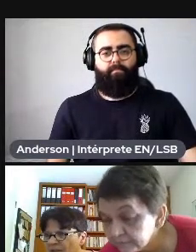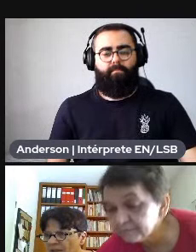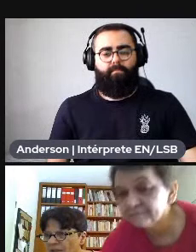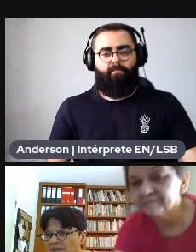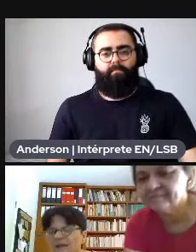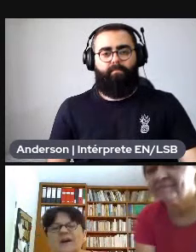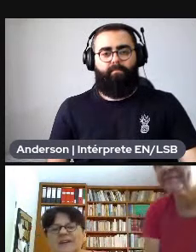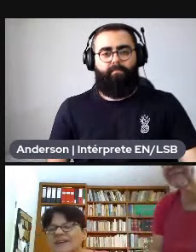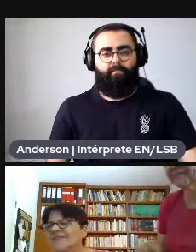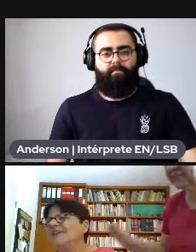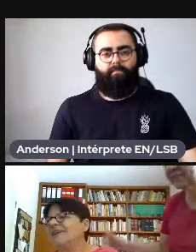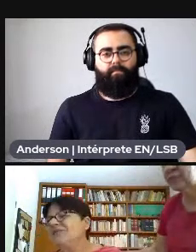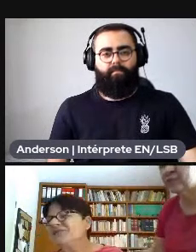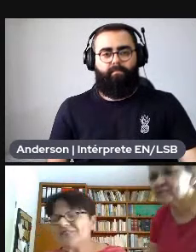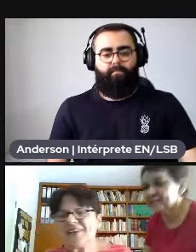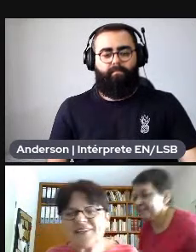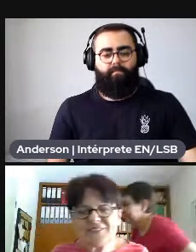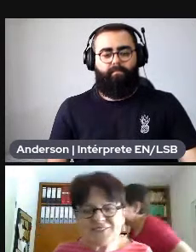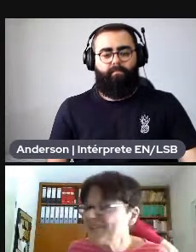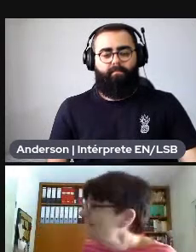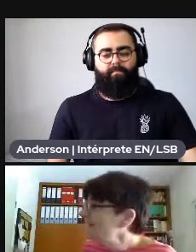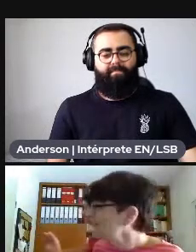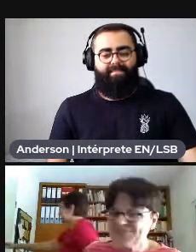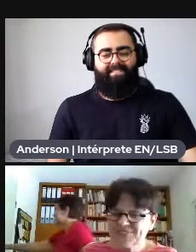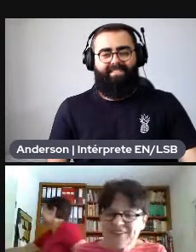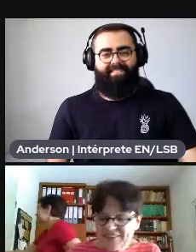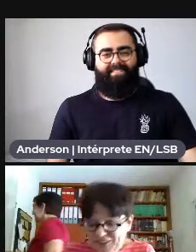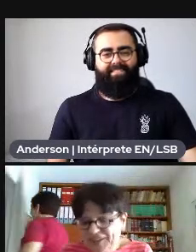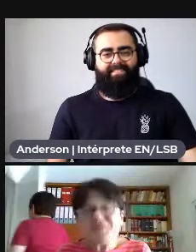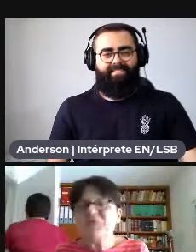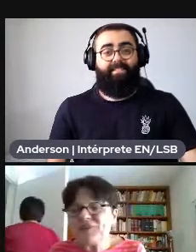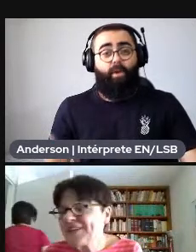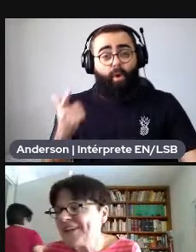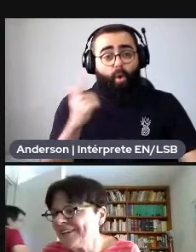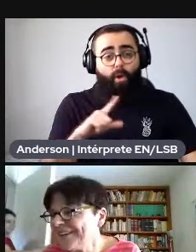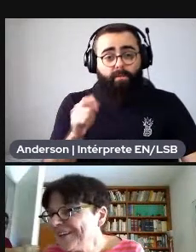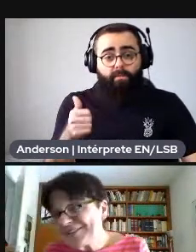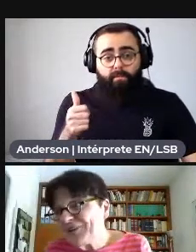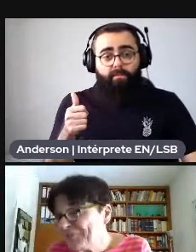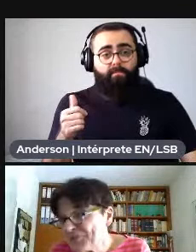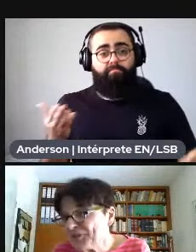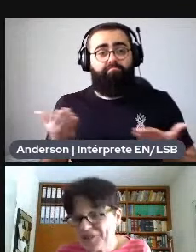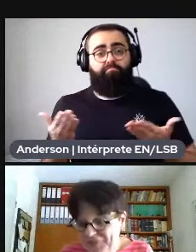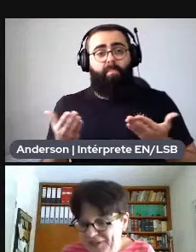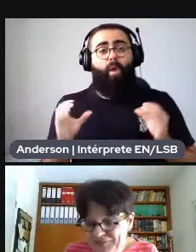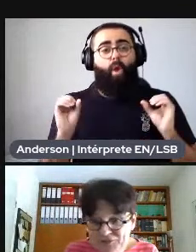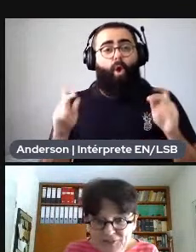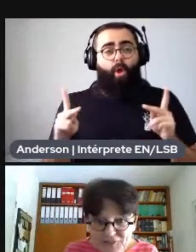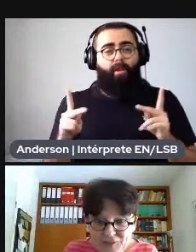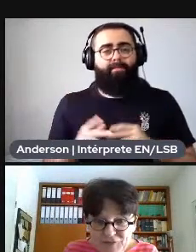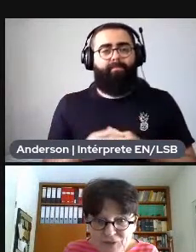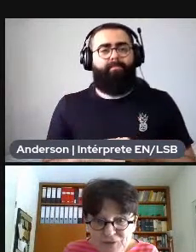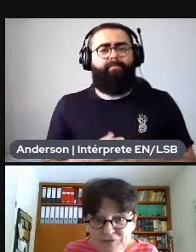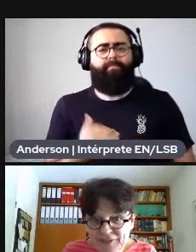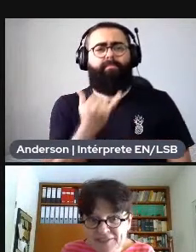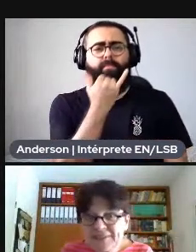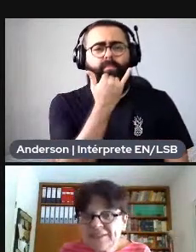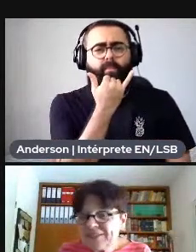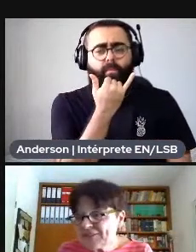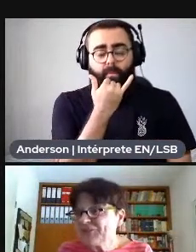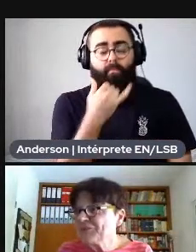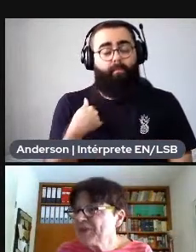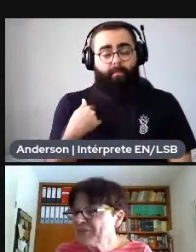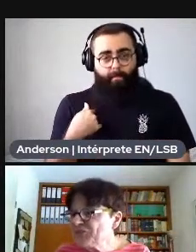great. Okay, thank you. Thank you. Okay, once again, so I'm sorry, I have to start all over